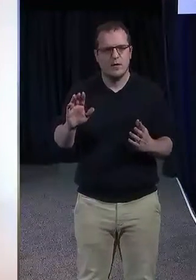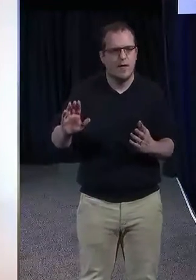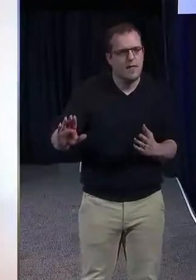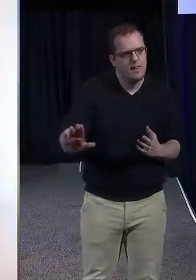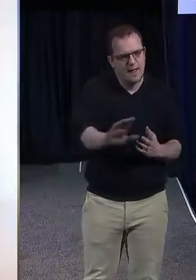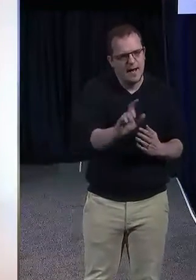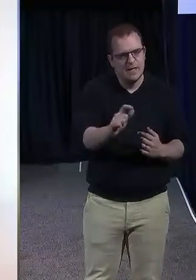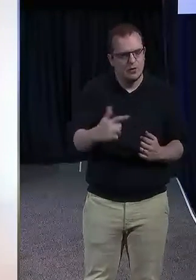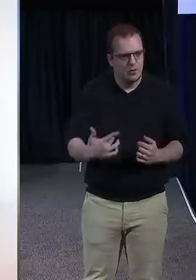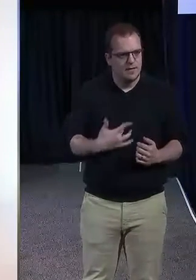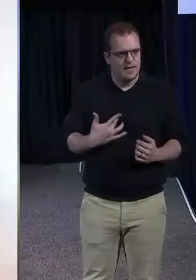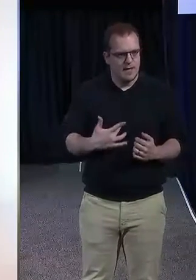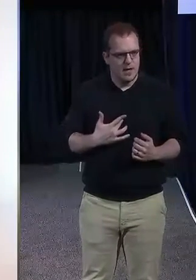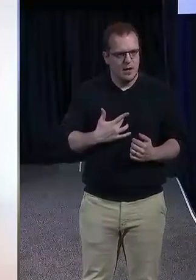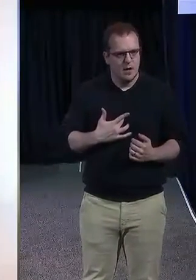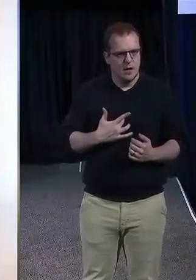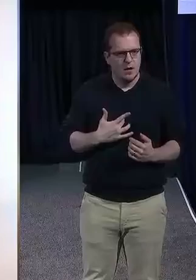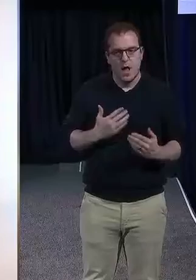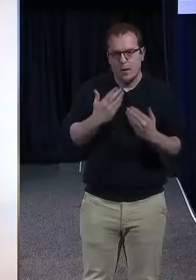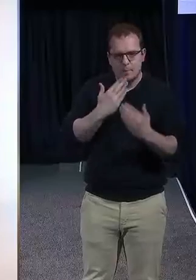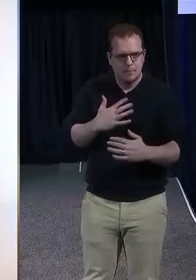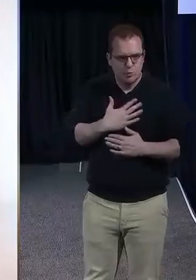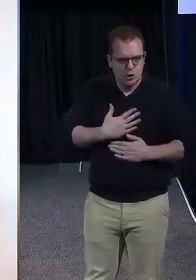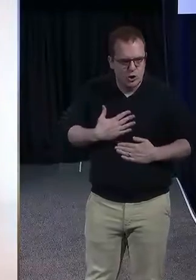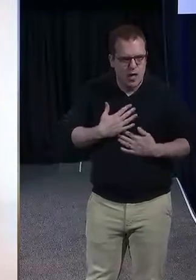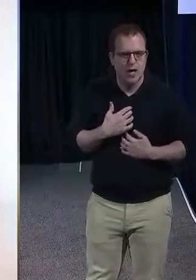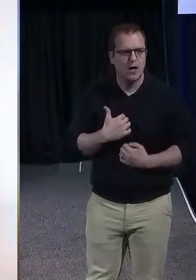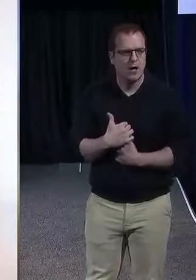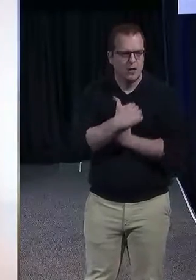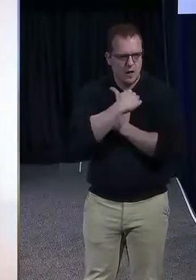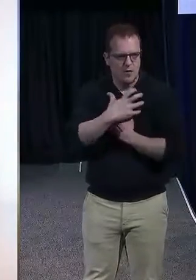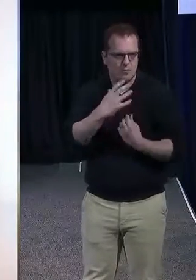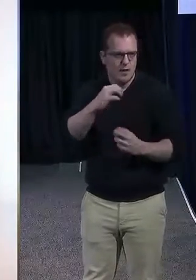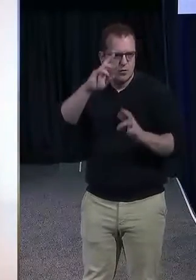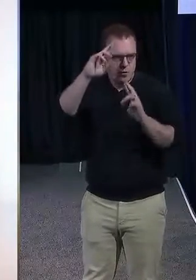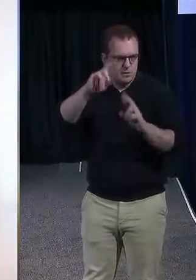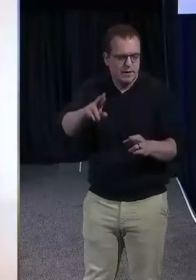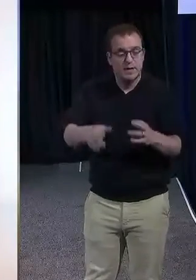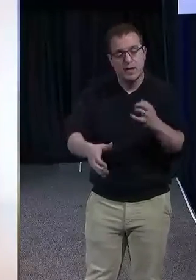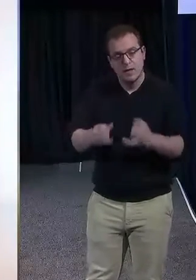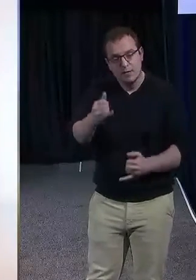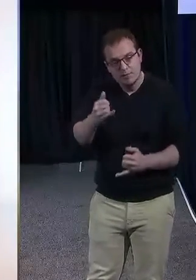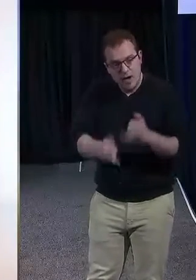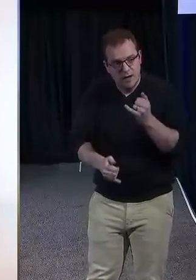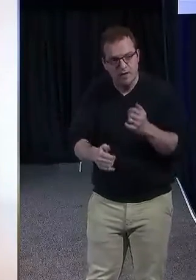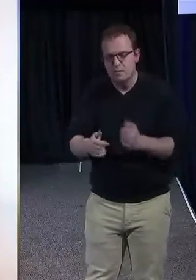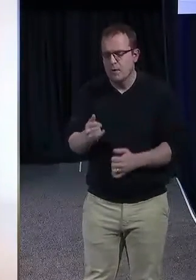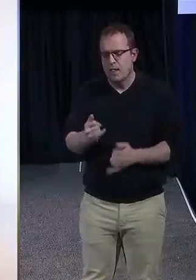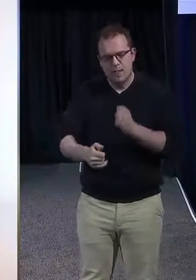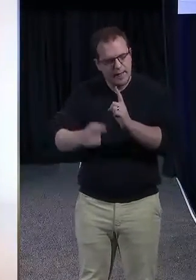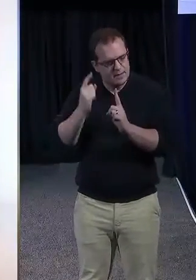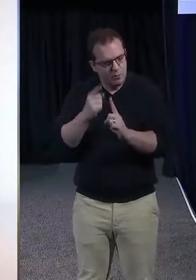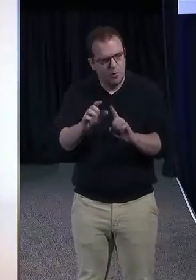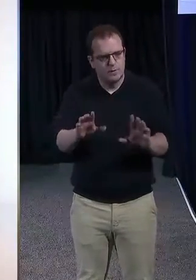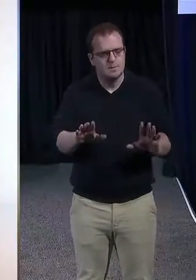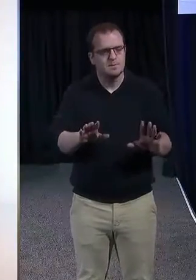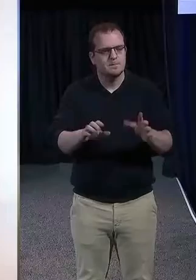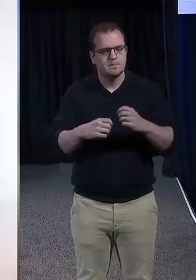to feel appreciated, loved, and respected. Finally, the last point.